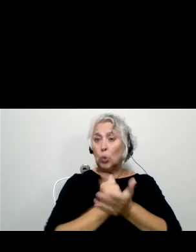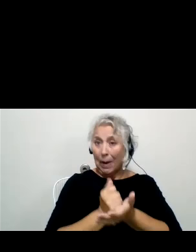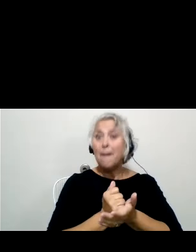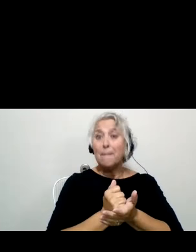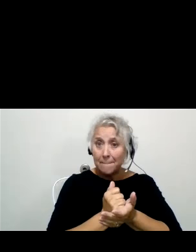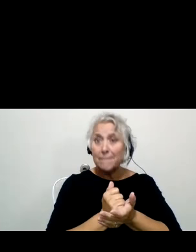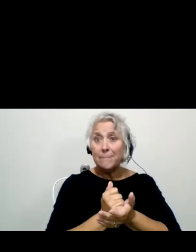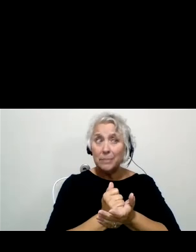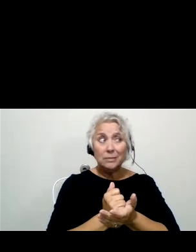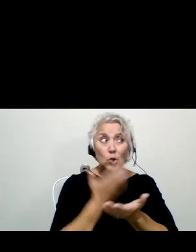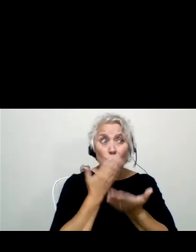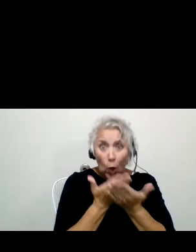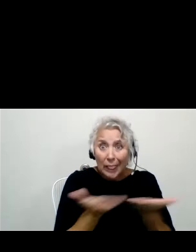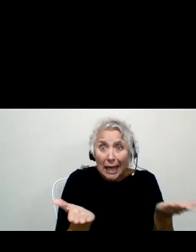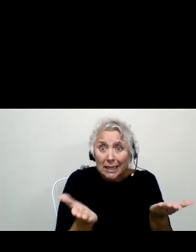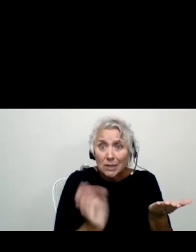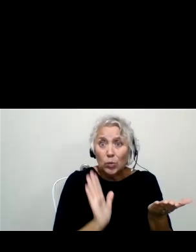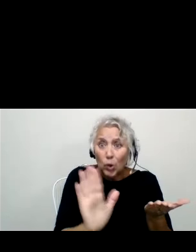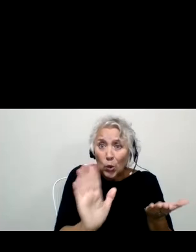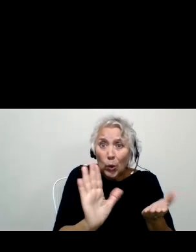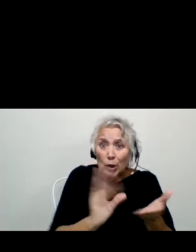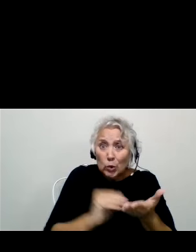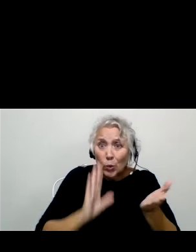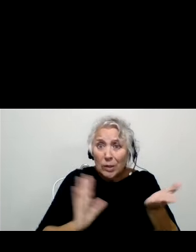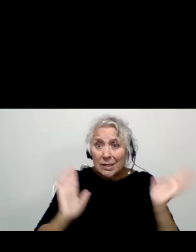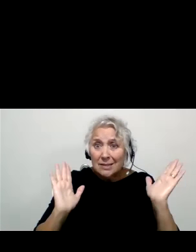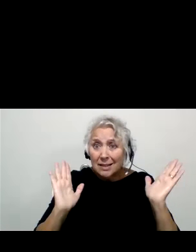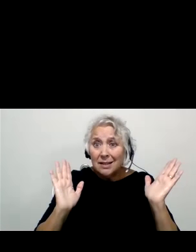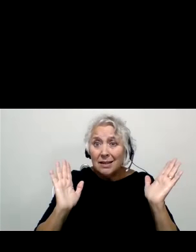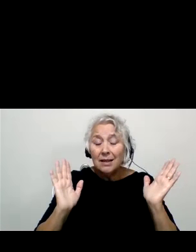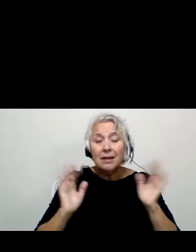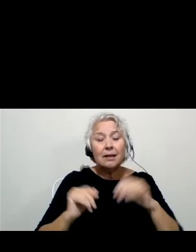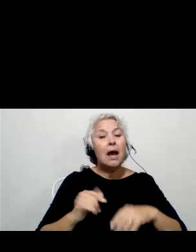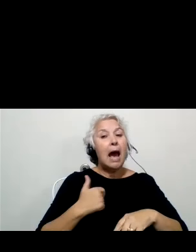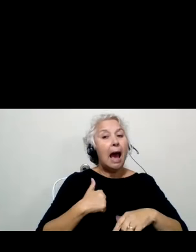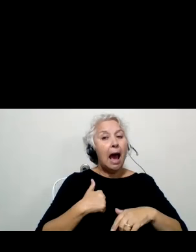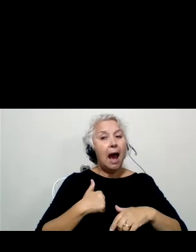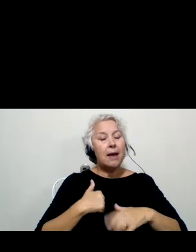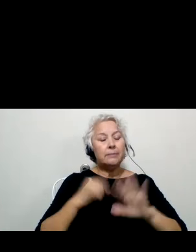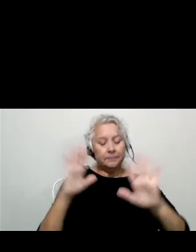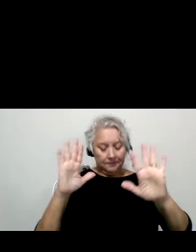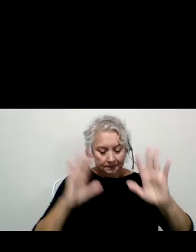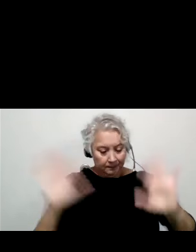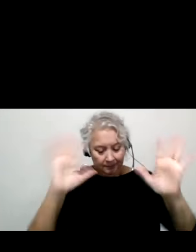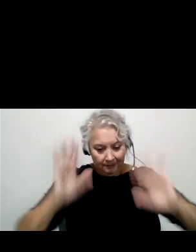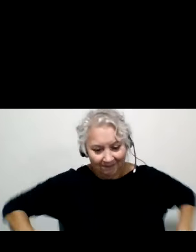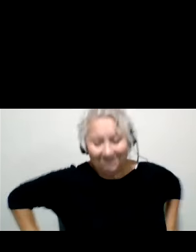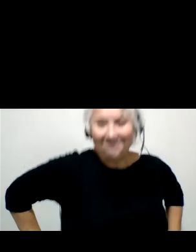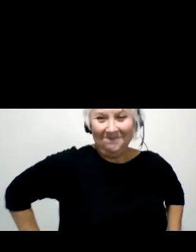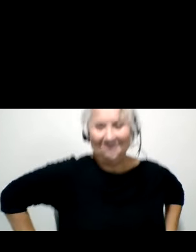do good things with your students. And so, and I offer, okay, I'll go on. I